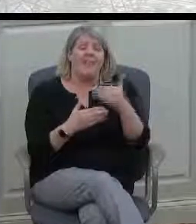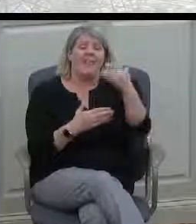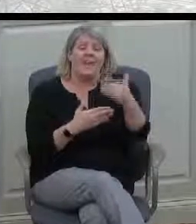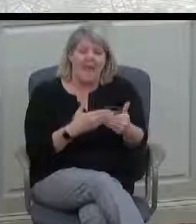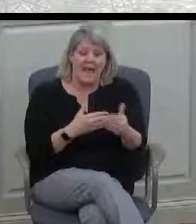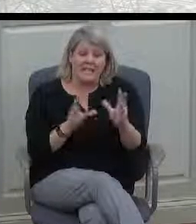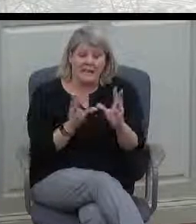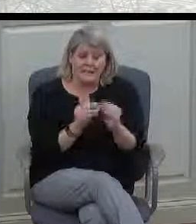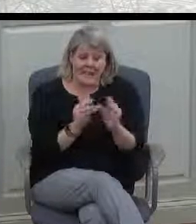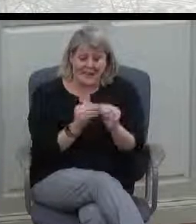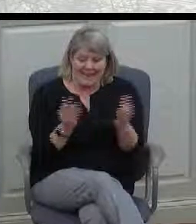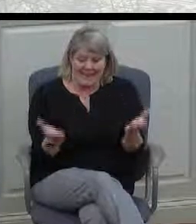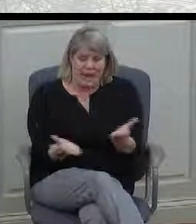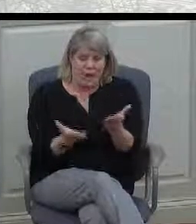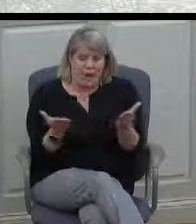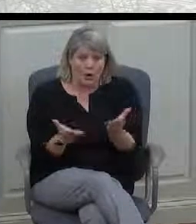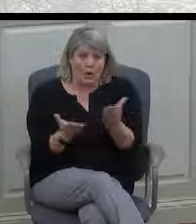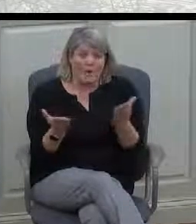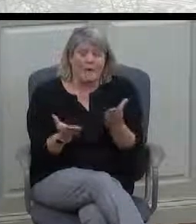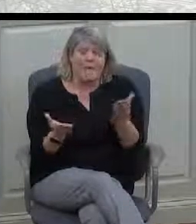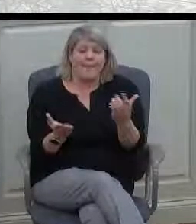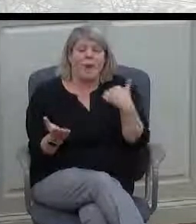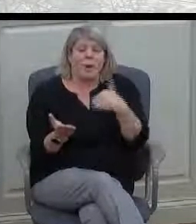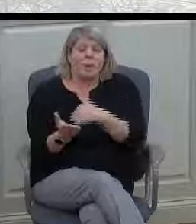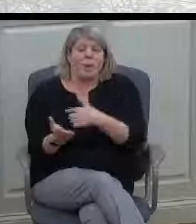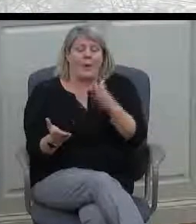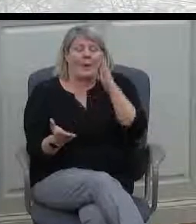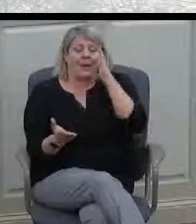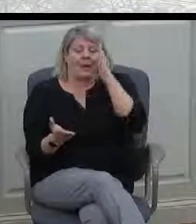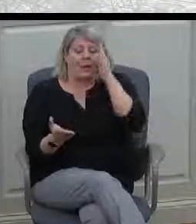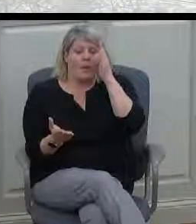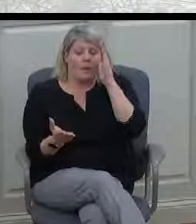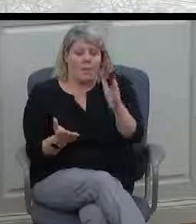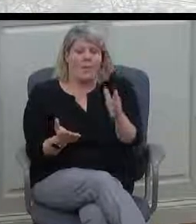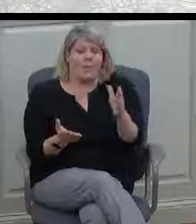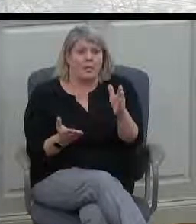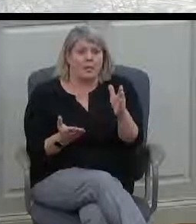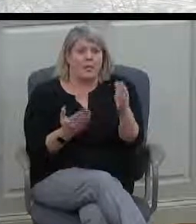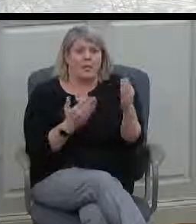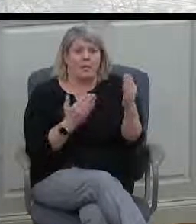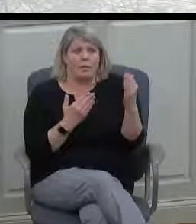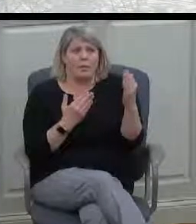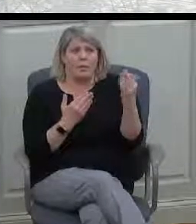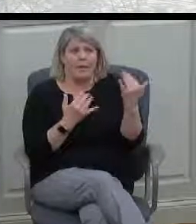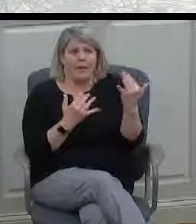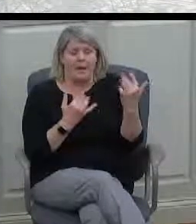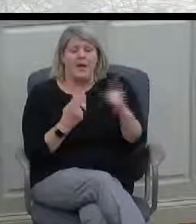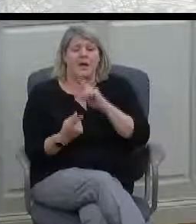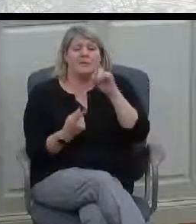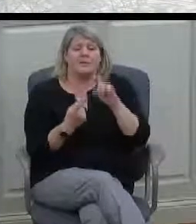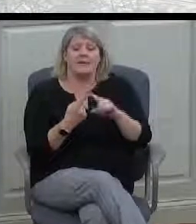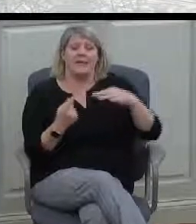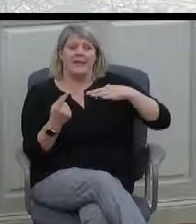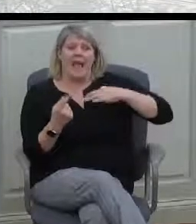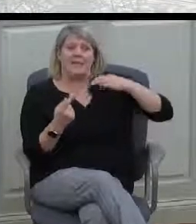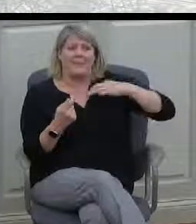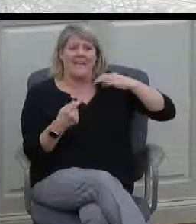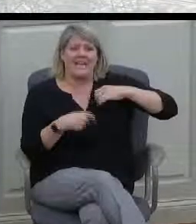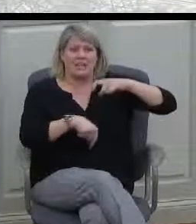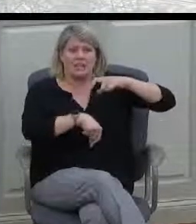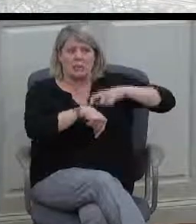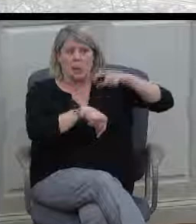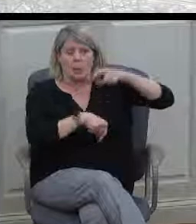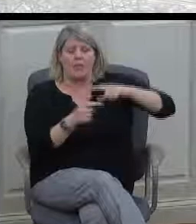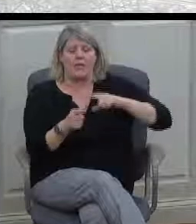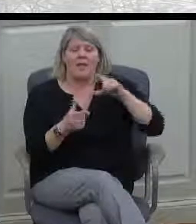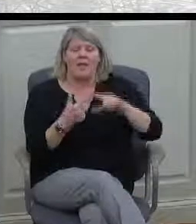we're going to recreational trails grant. The application period is end of this month is when they're due. So next meeting we're